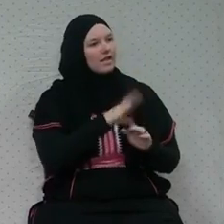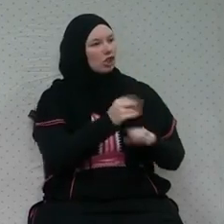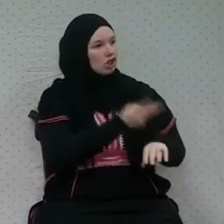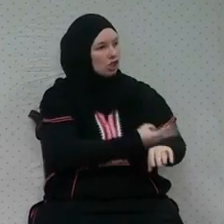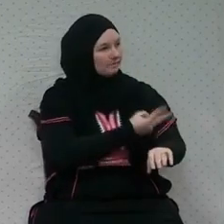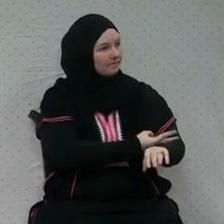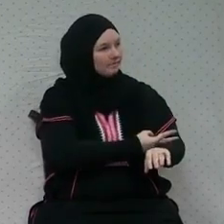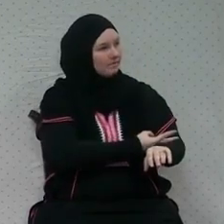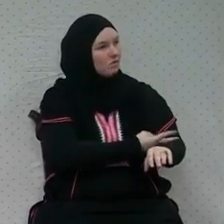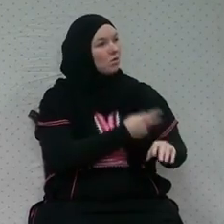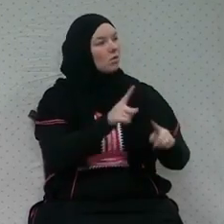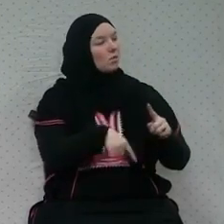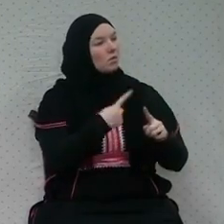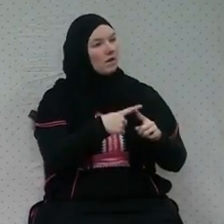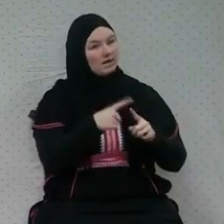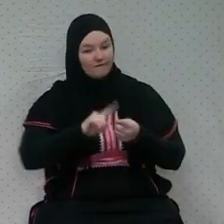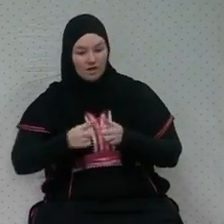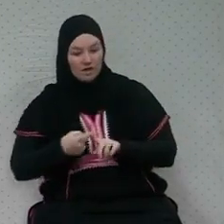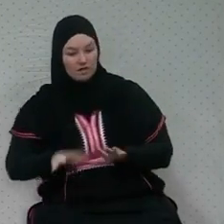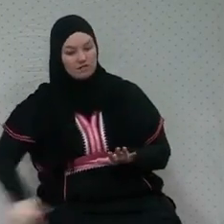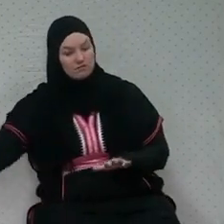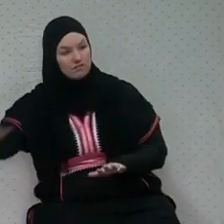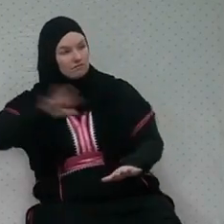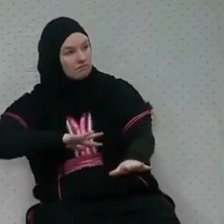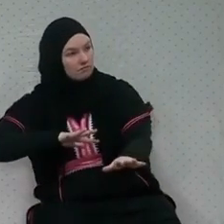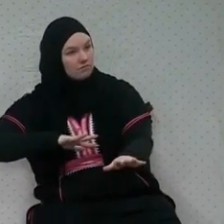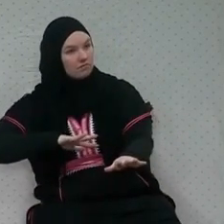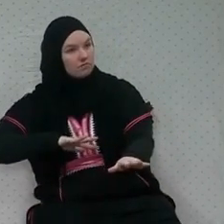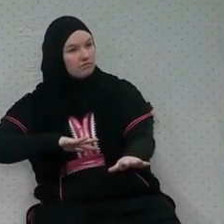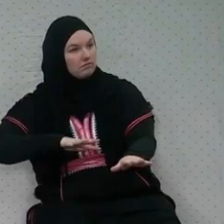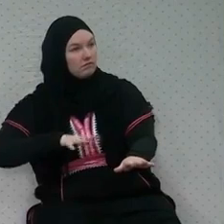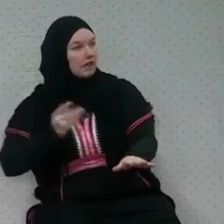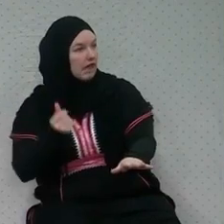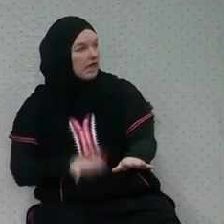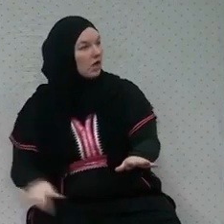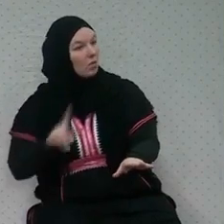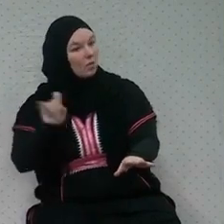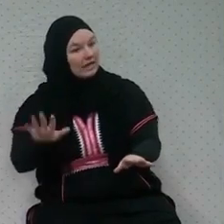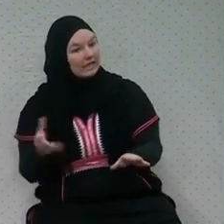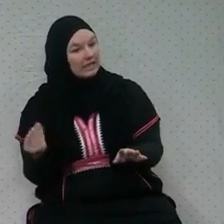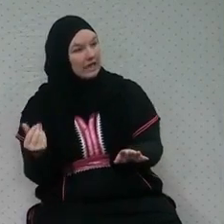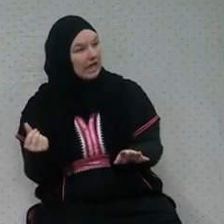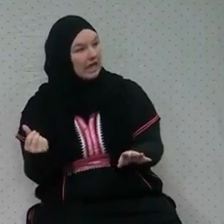the next door neighbor in the next line of land, when his land comes on a slippery